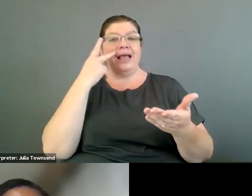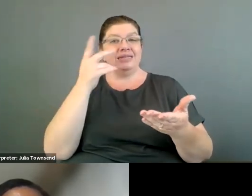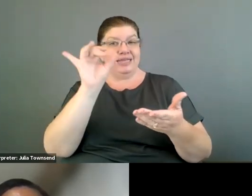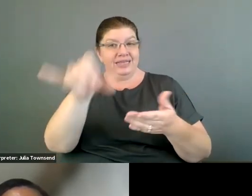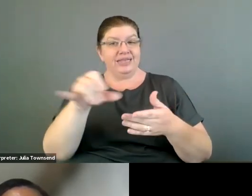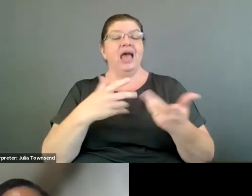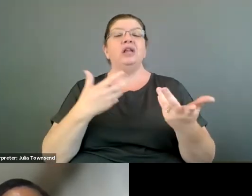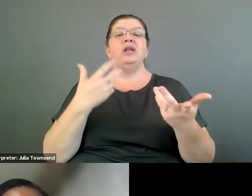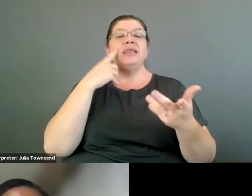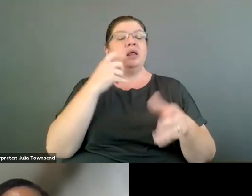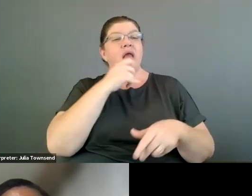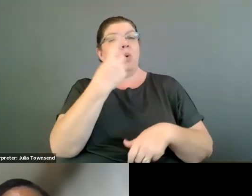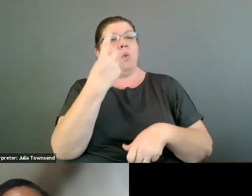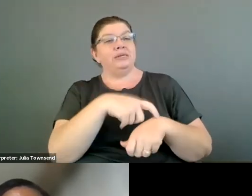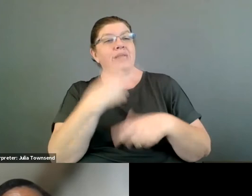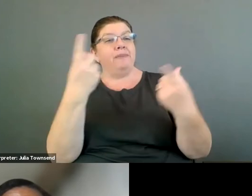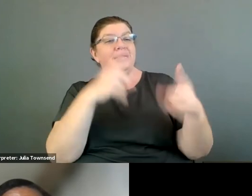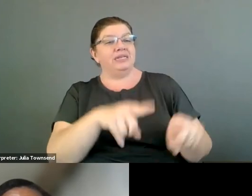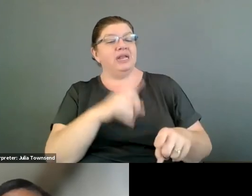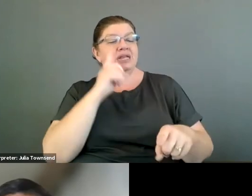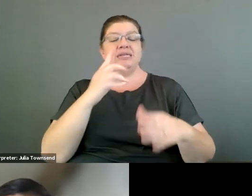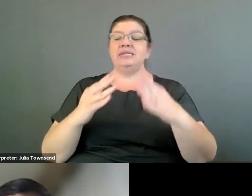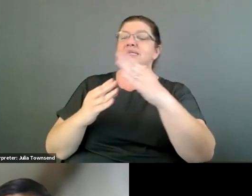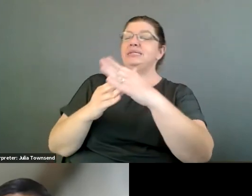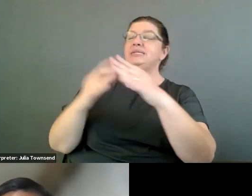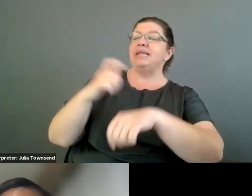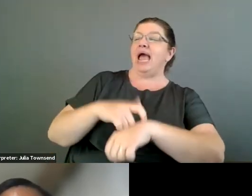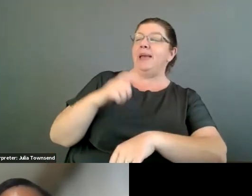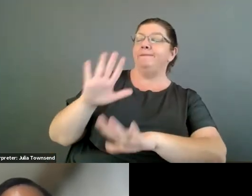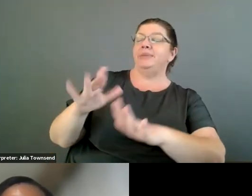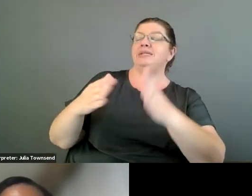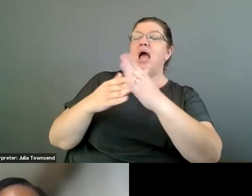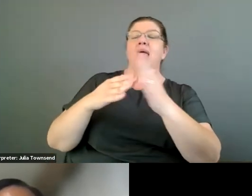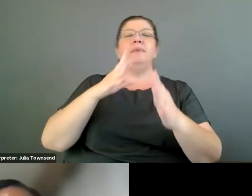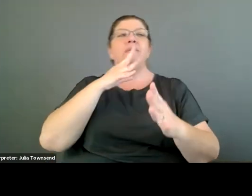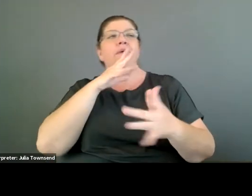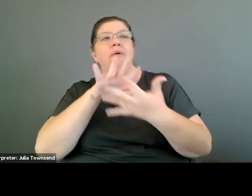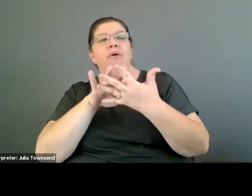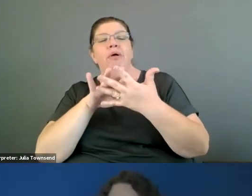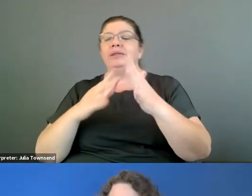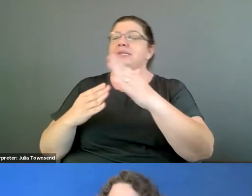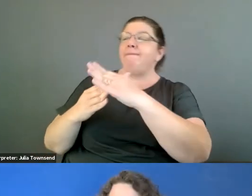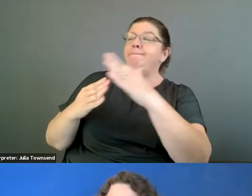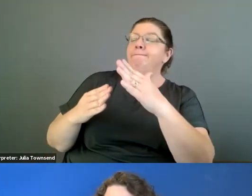isolated incident. Time. All of my daughter's friends. Time.